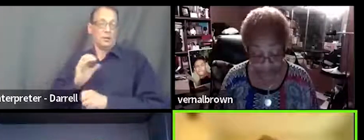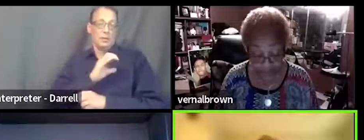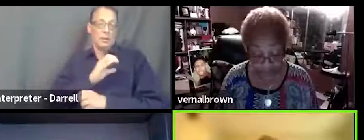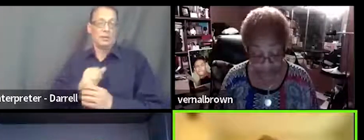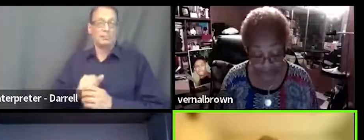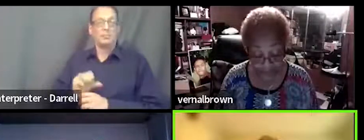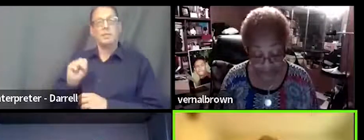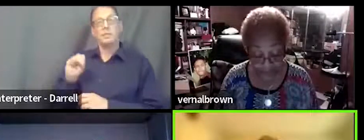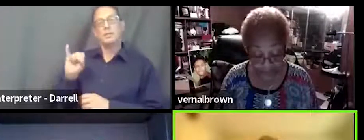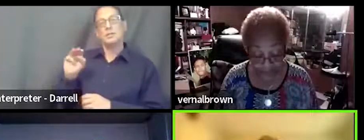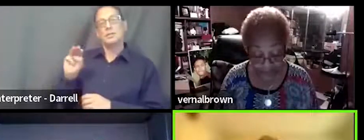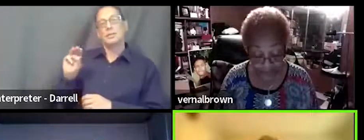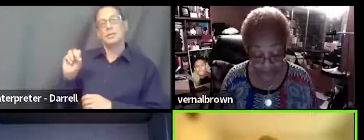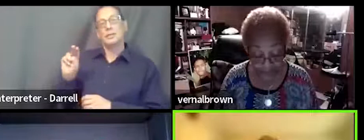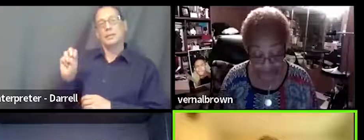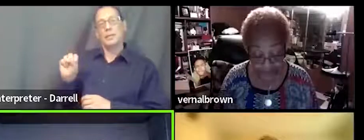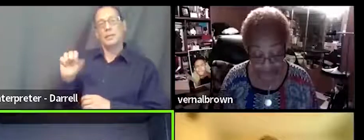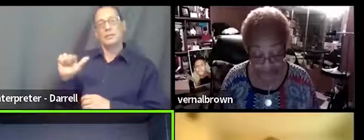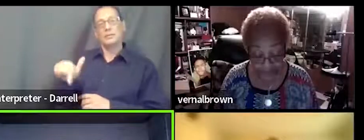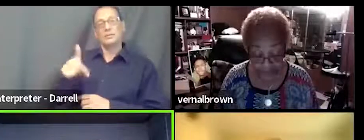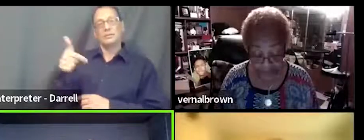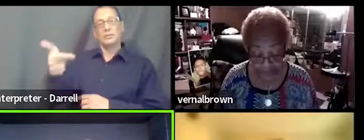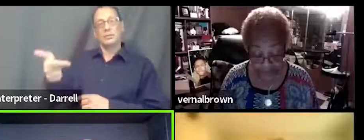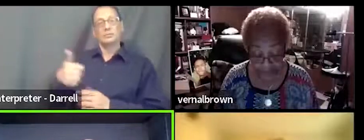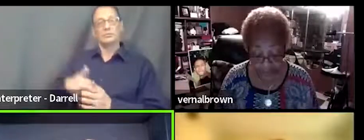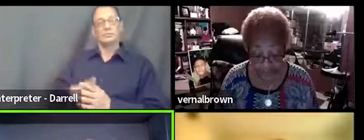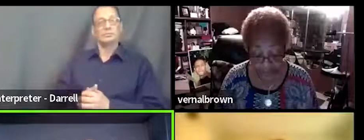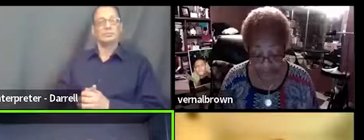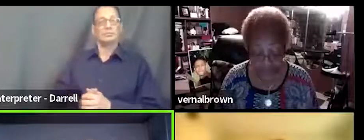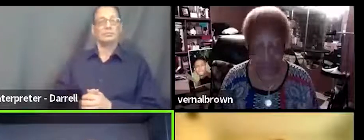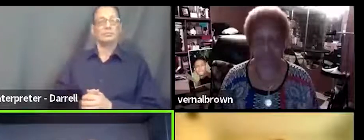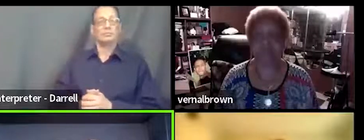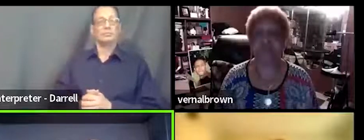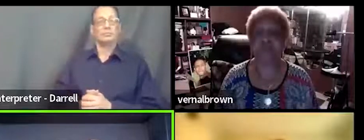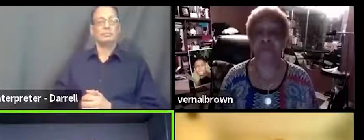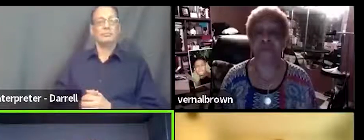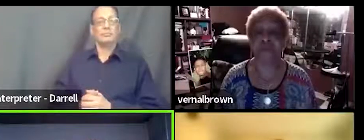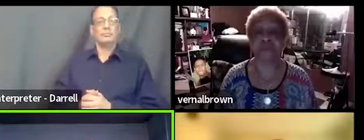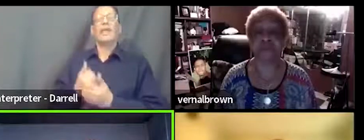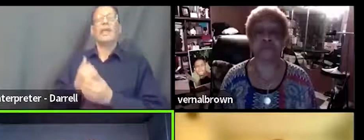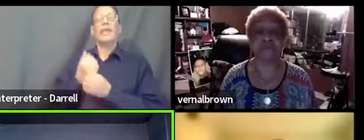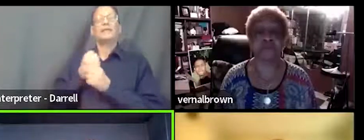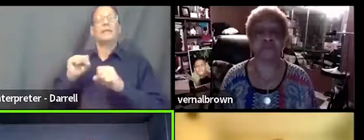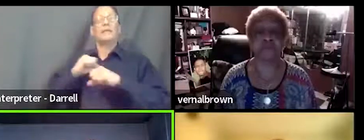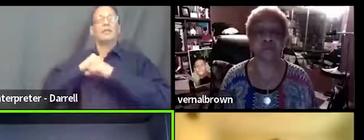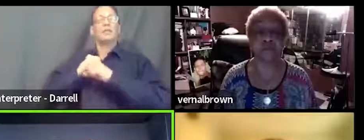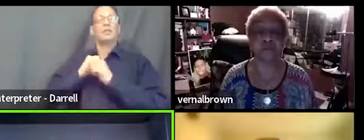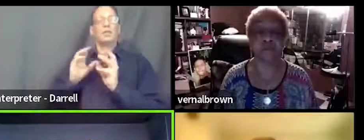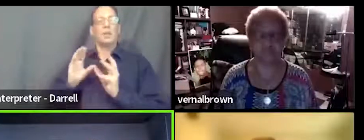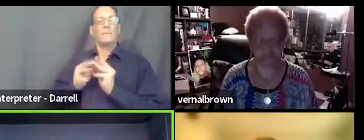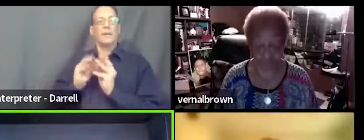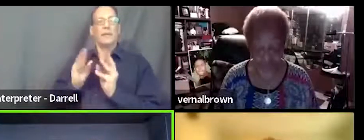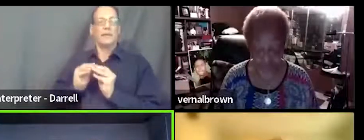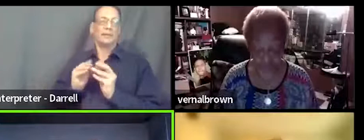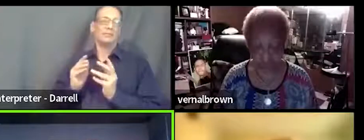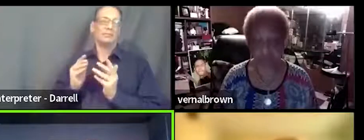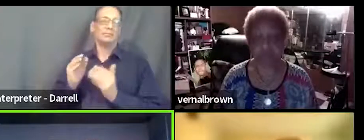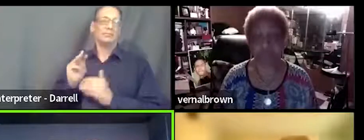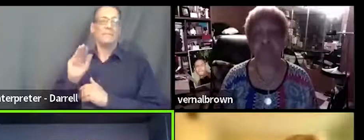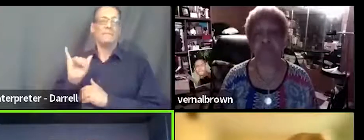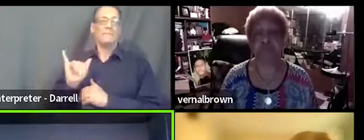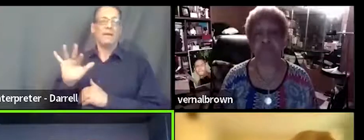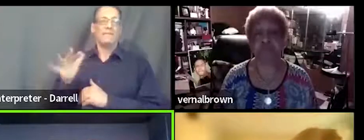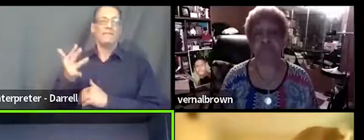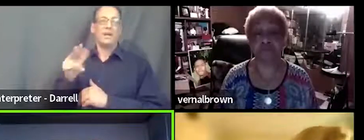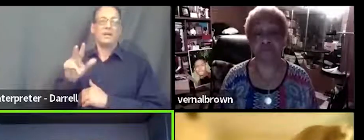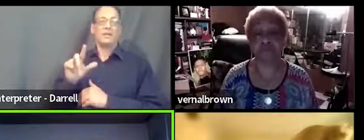will provide this. Fine, thank you. A virtual meeting of the Safety and Security Committee was held on May 5th, 2022 at 8:30